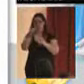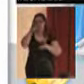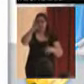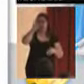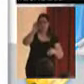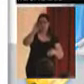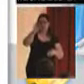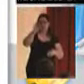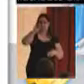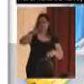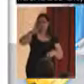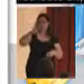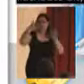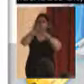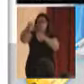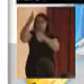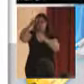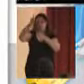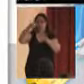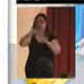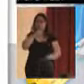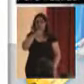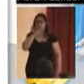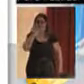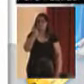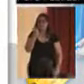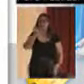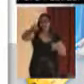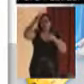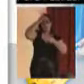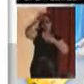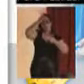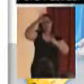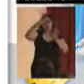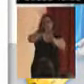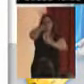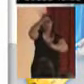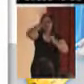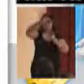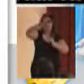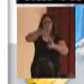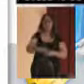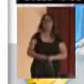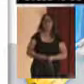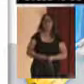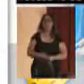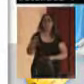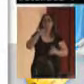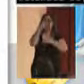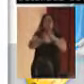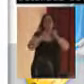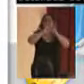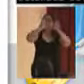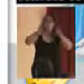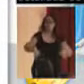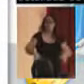contain text. They have to be, they have to have the alt attribute. If it's necessary, they will also carry out a detailed description